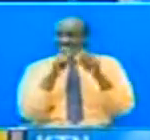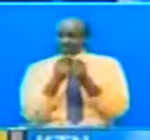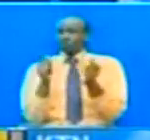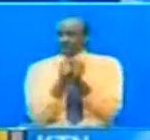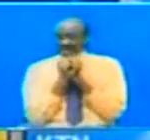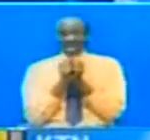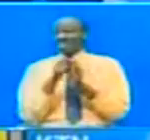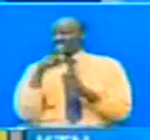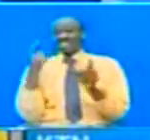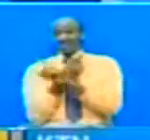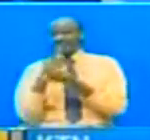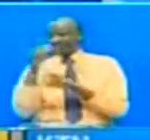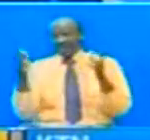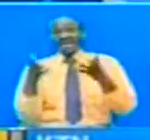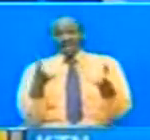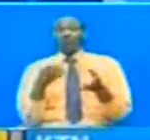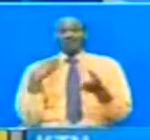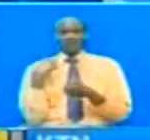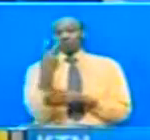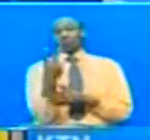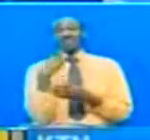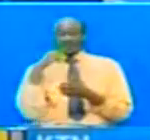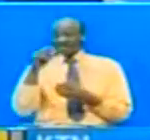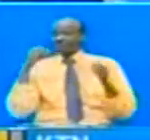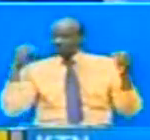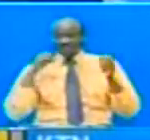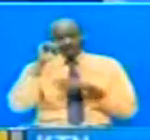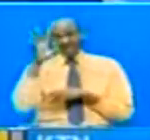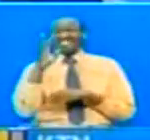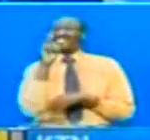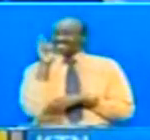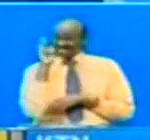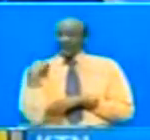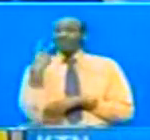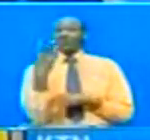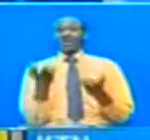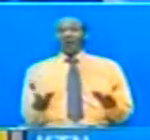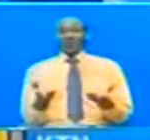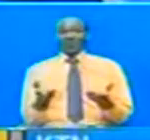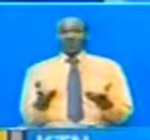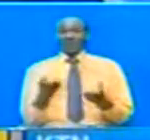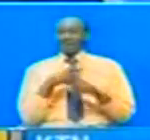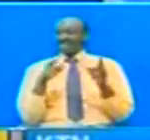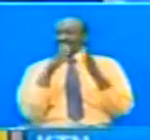from nowhere, and they're second now. I'm sure even they are surprised at being second in the league. Well, with Arsenal,